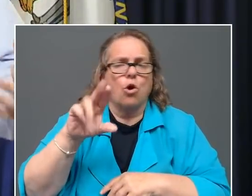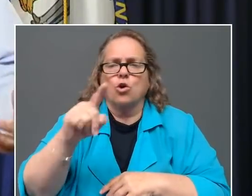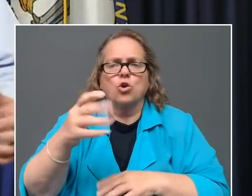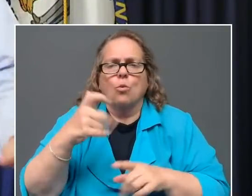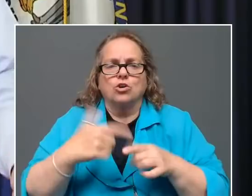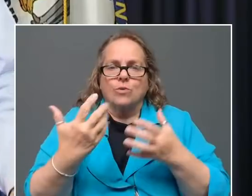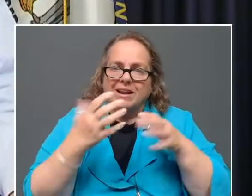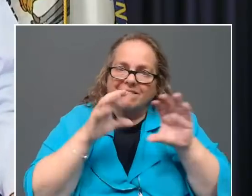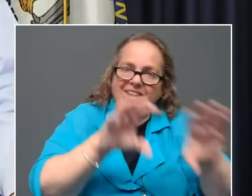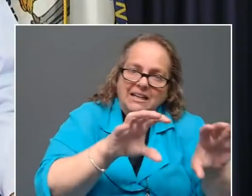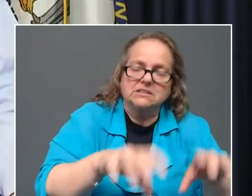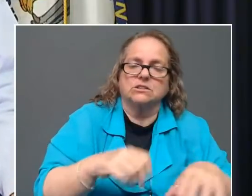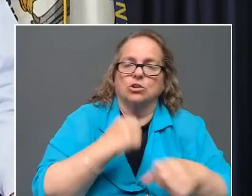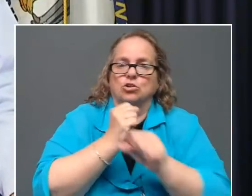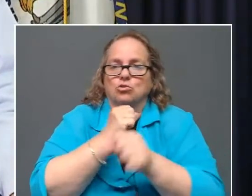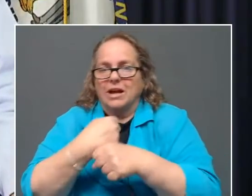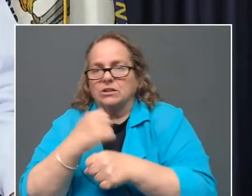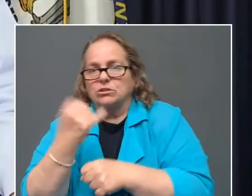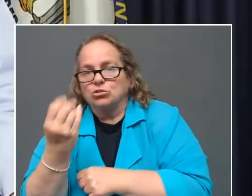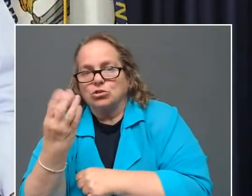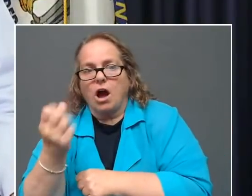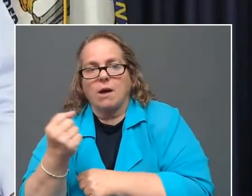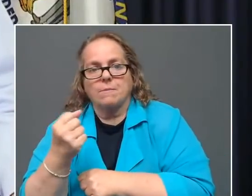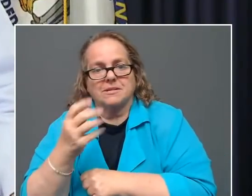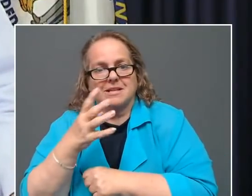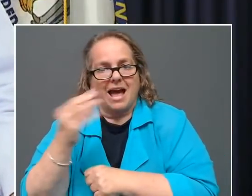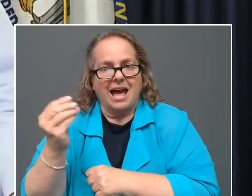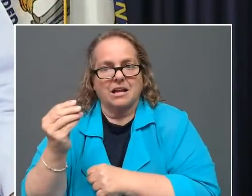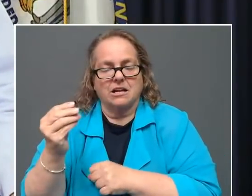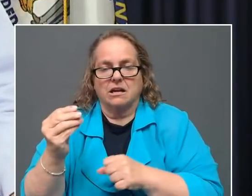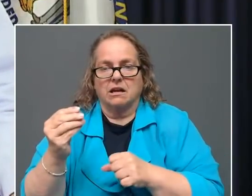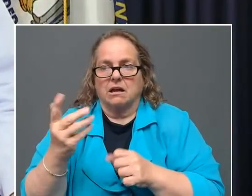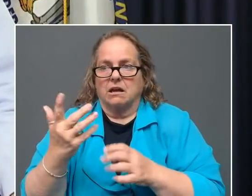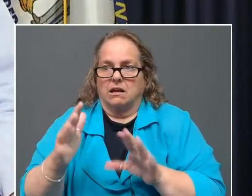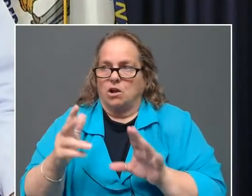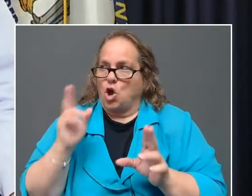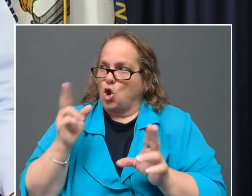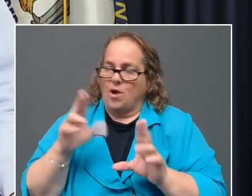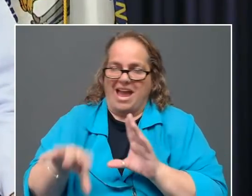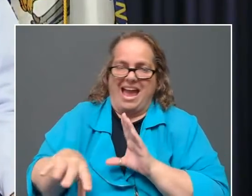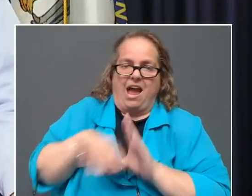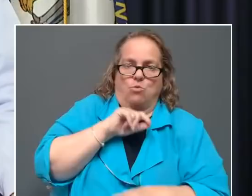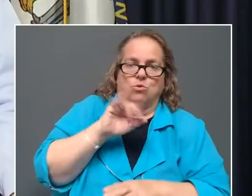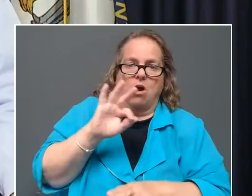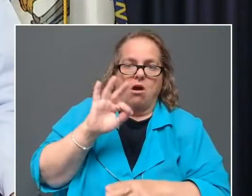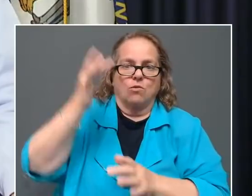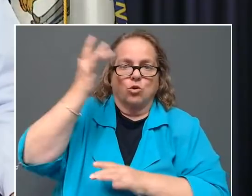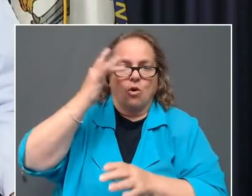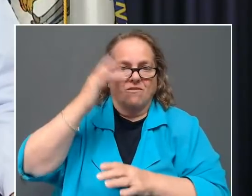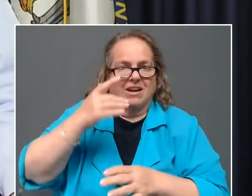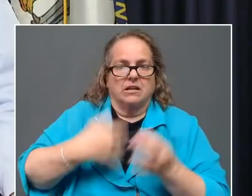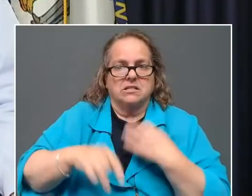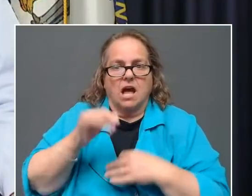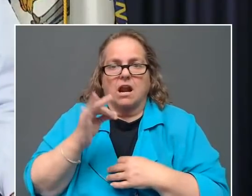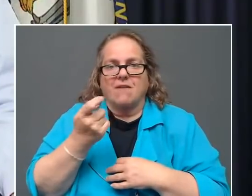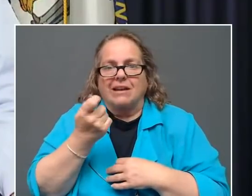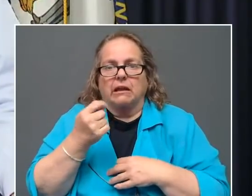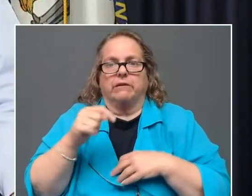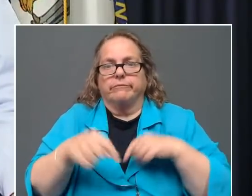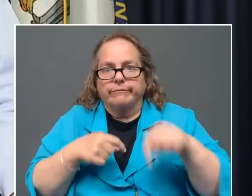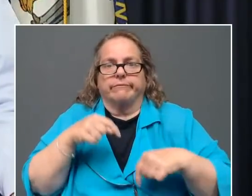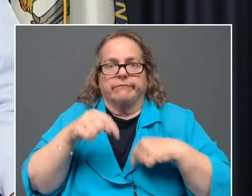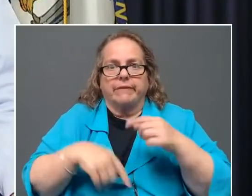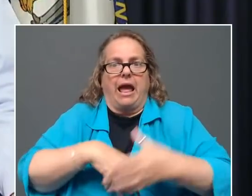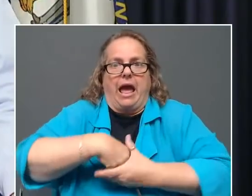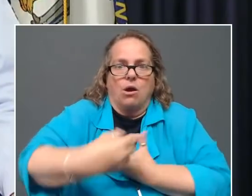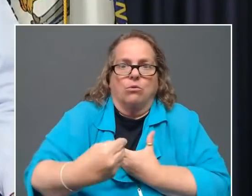jobs, and sprint out of this pandemic instead of stumble? What the American Rescue Act